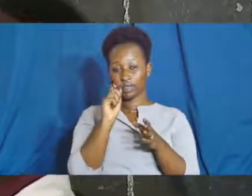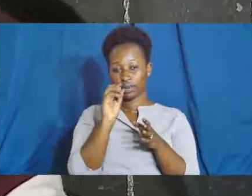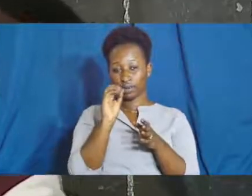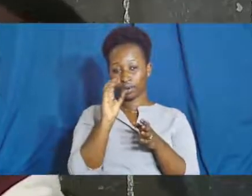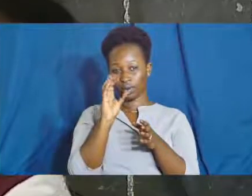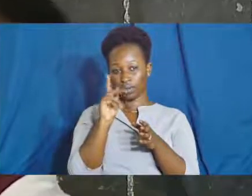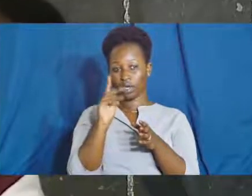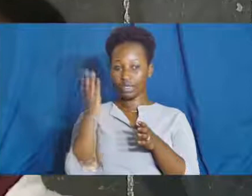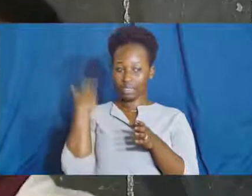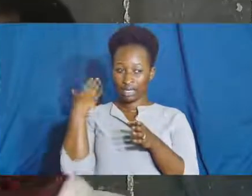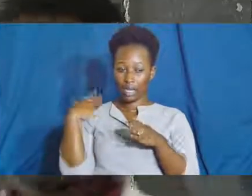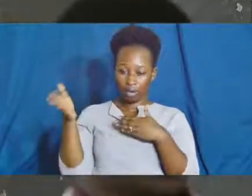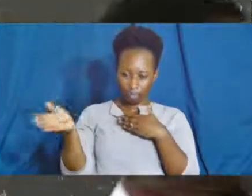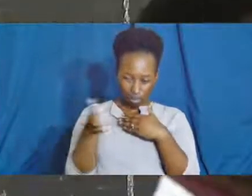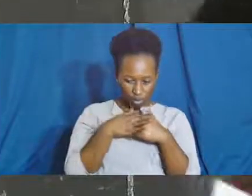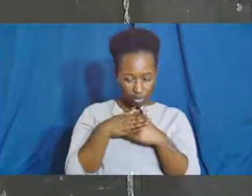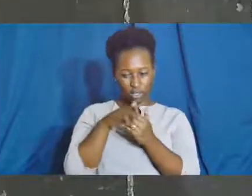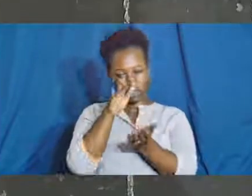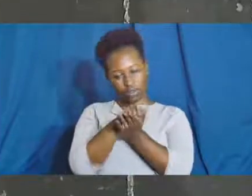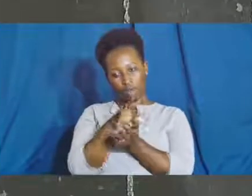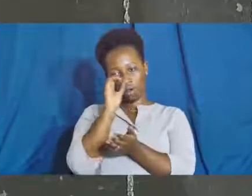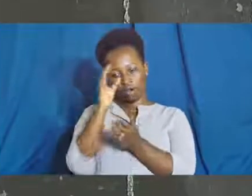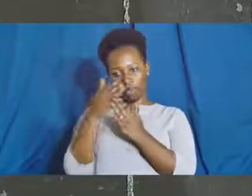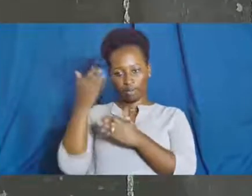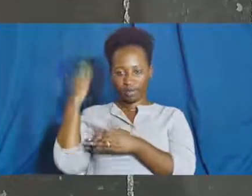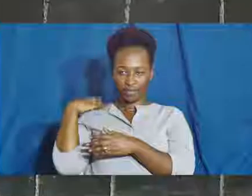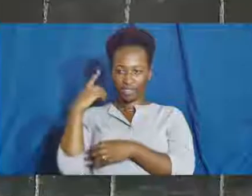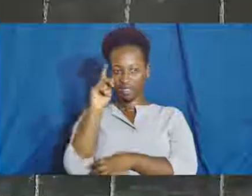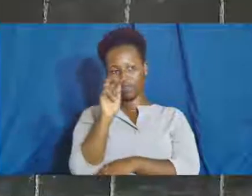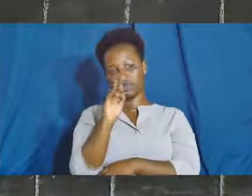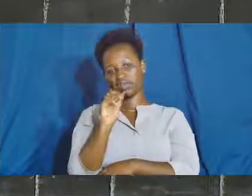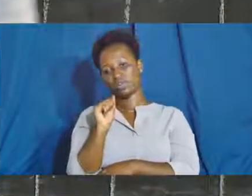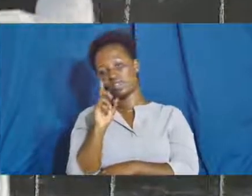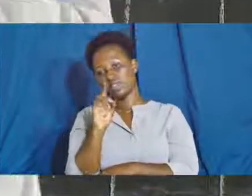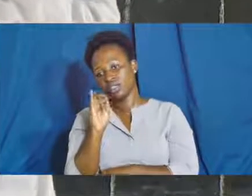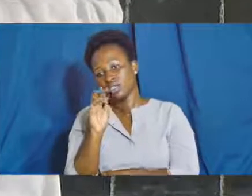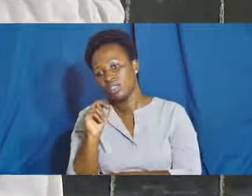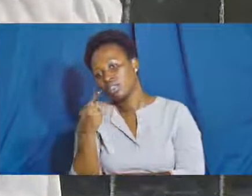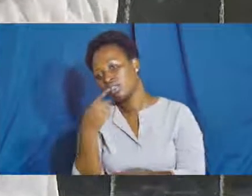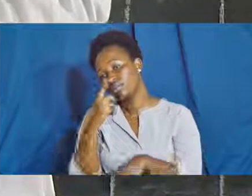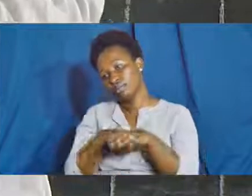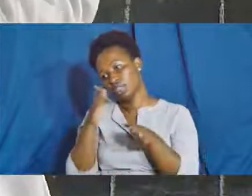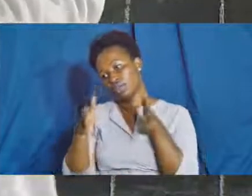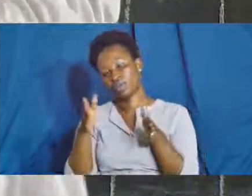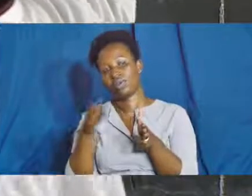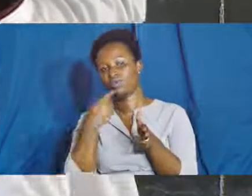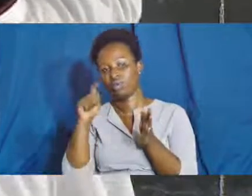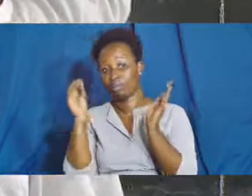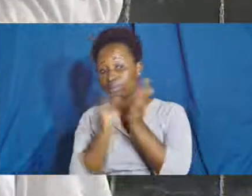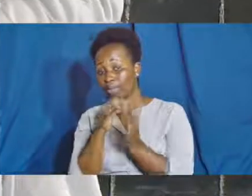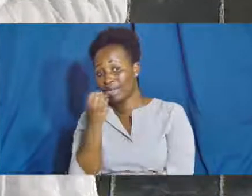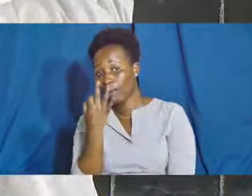closing stock of the previous trading period. So you have to indicate it there. How much?